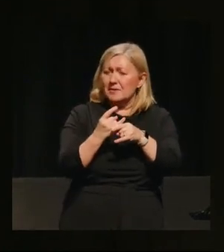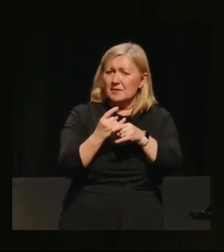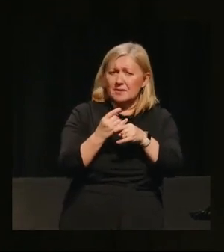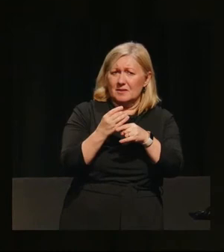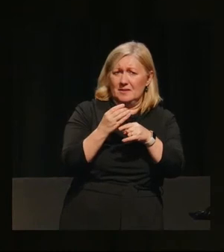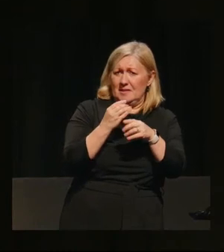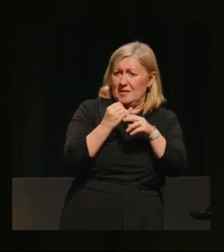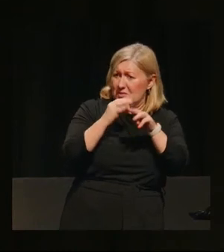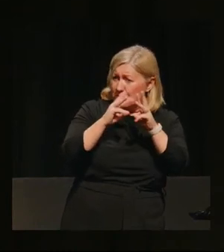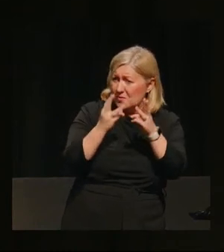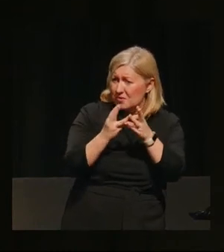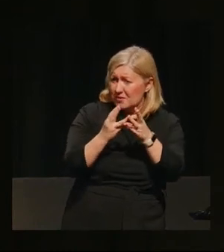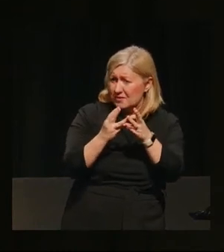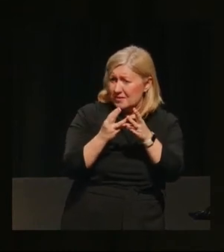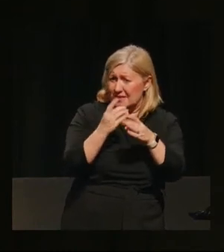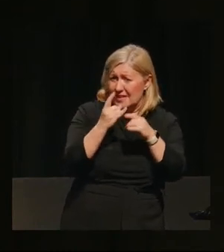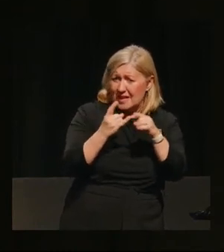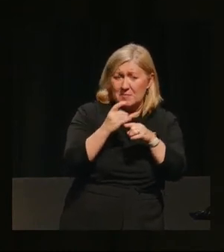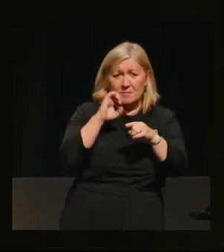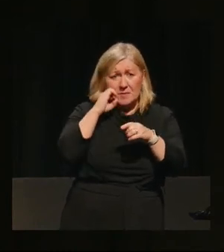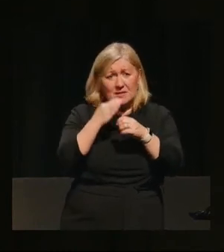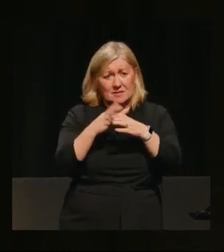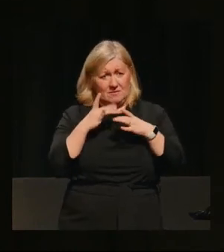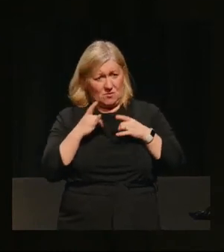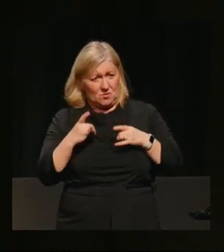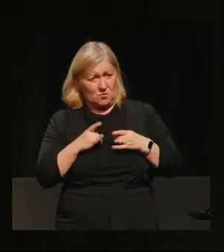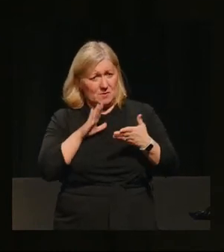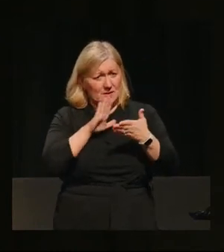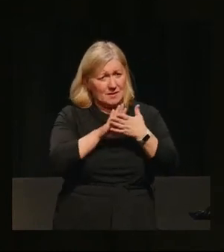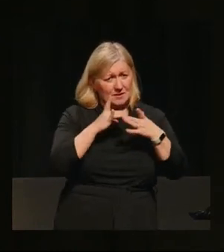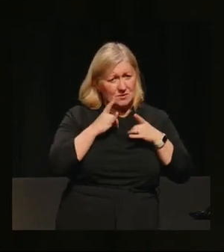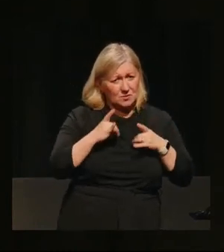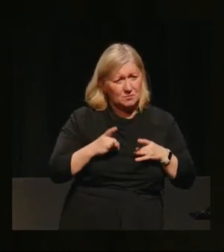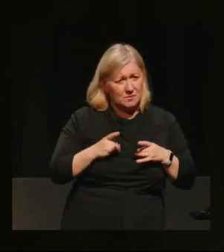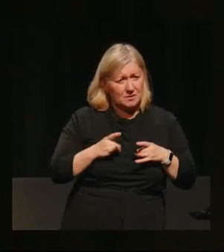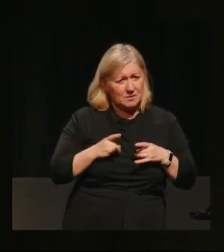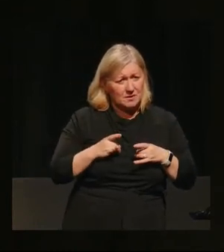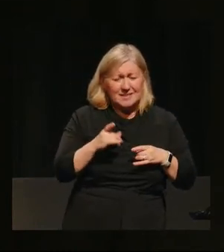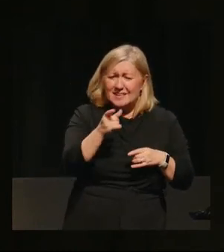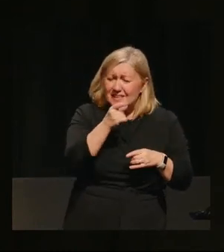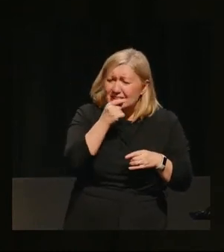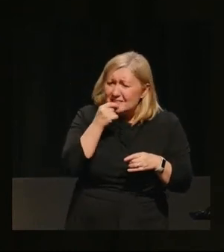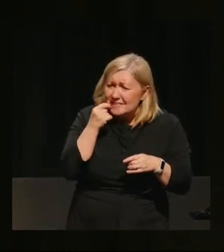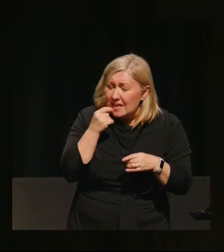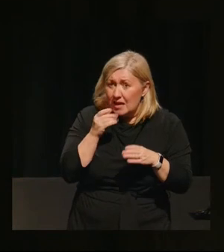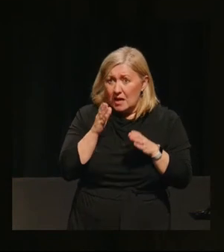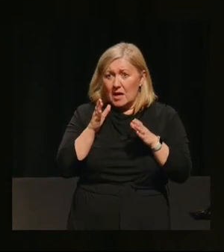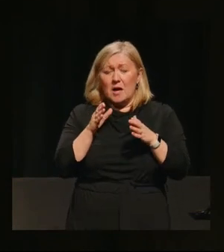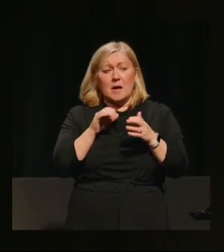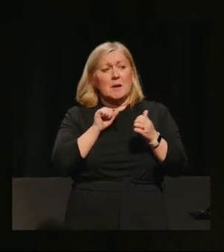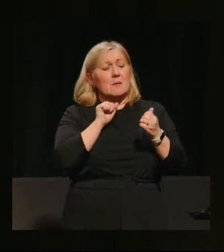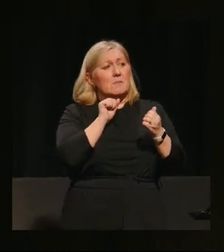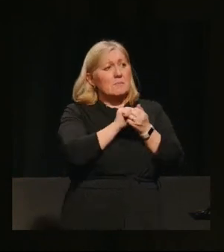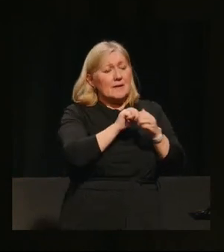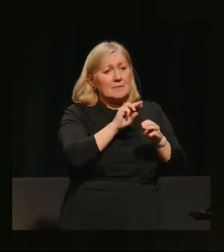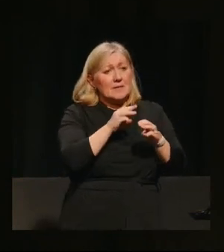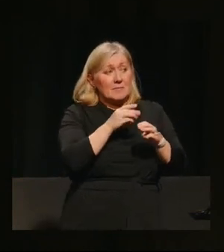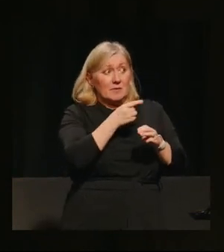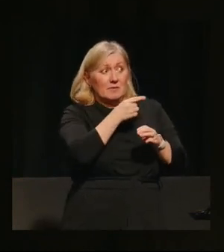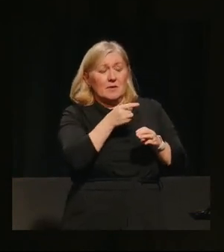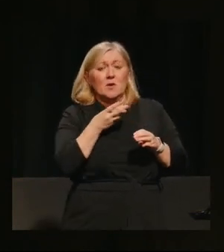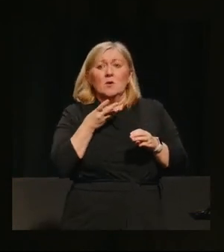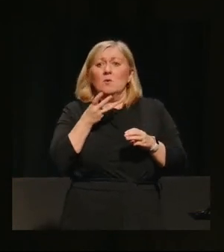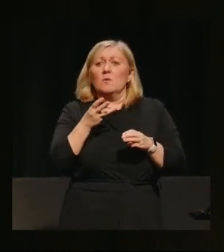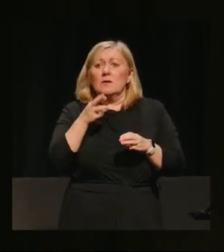mankind. Tell them that you met people who will still be remembered and still talked about